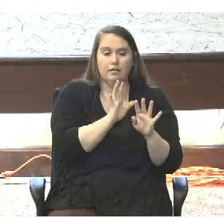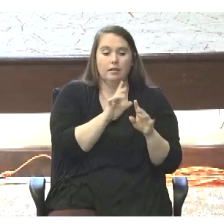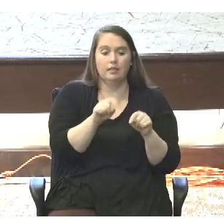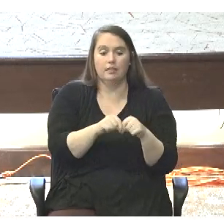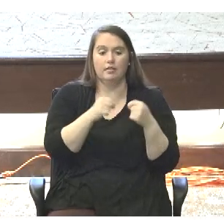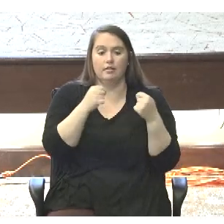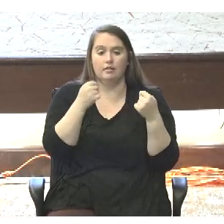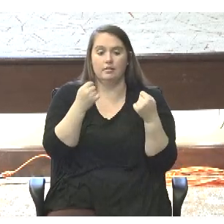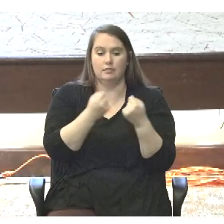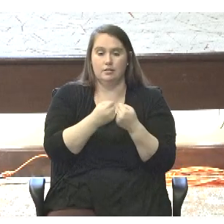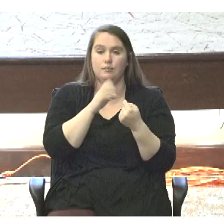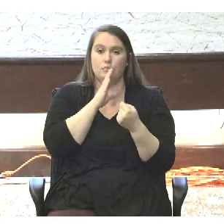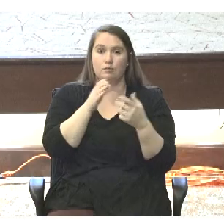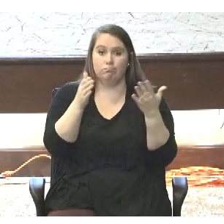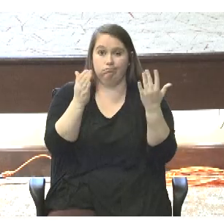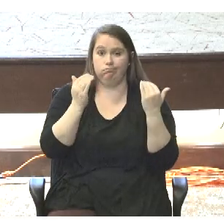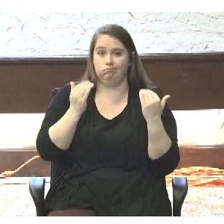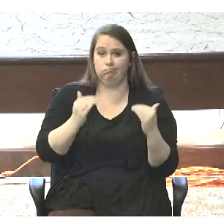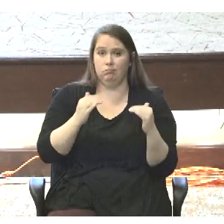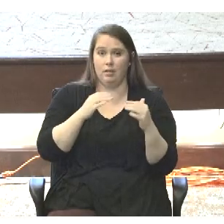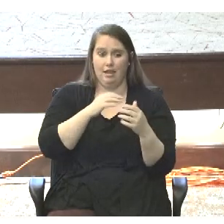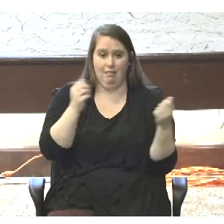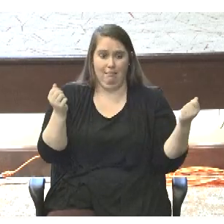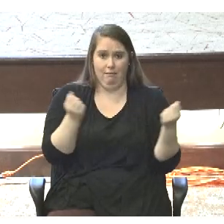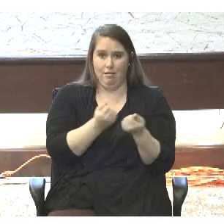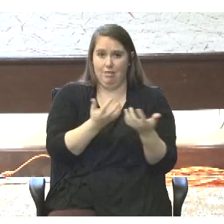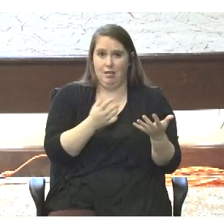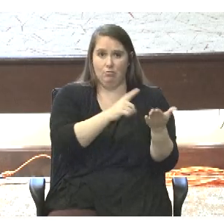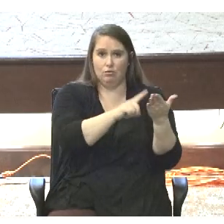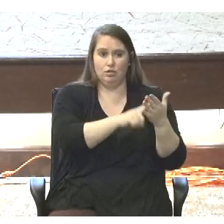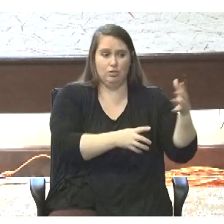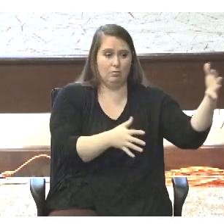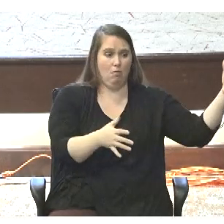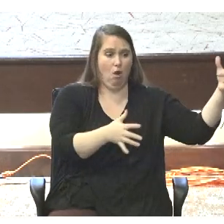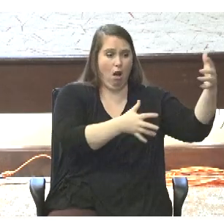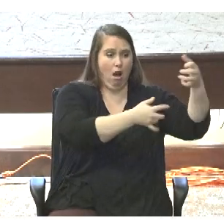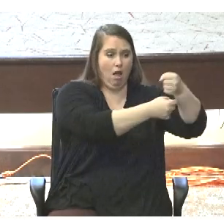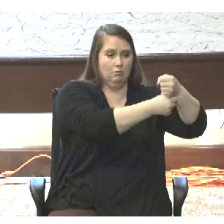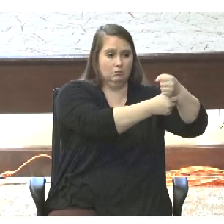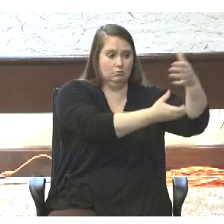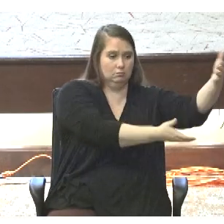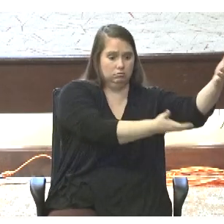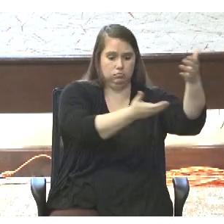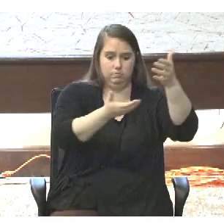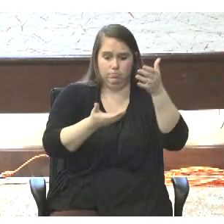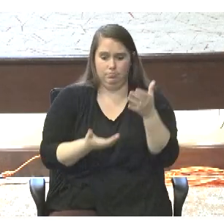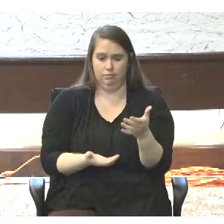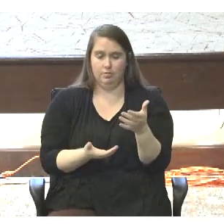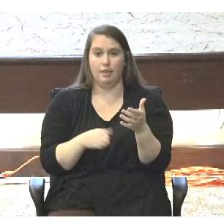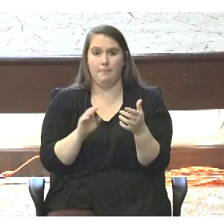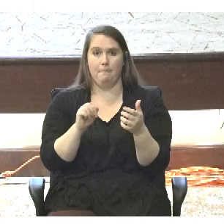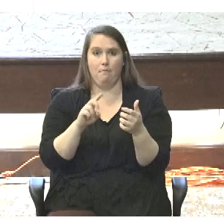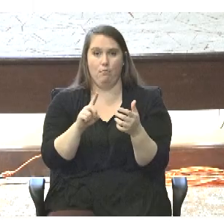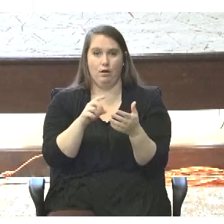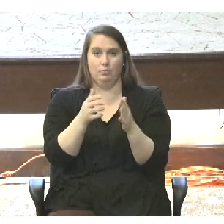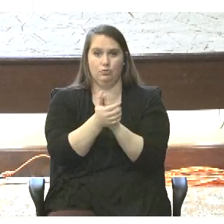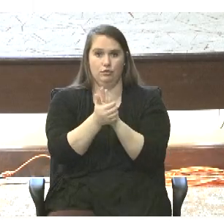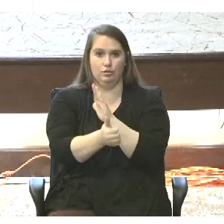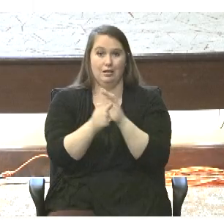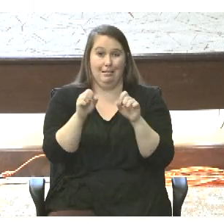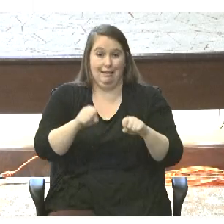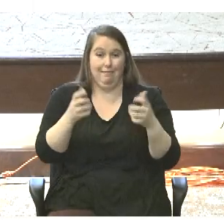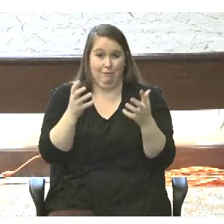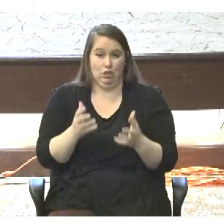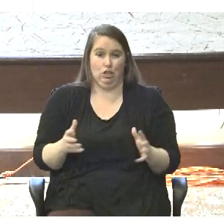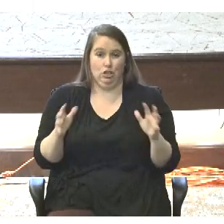will be working to compile all of that brand planning so that our research and brand strategy can be finalized by